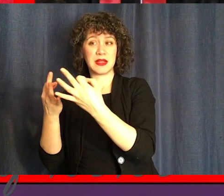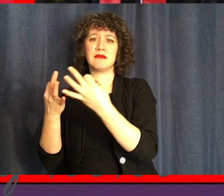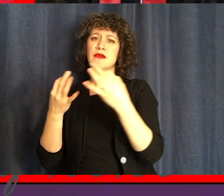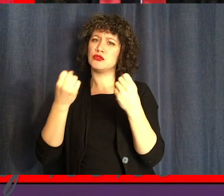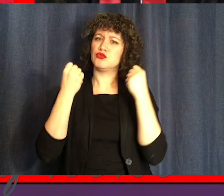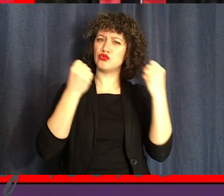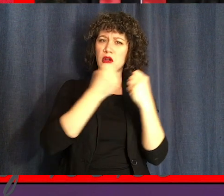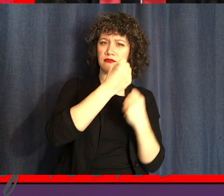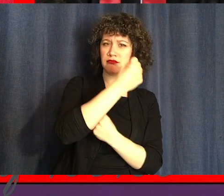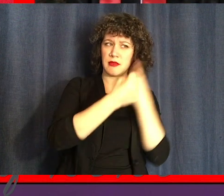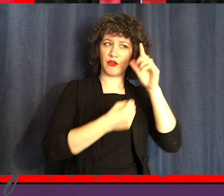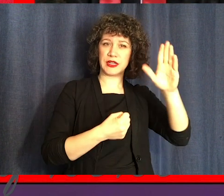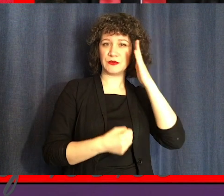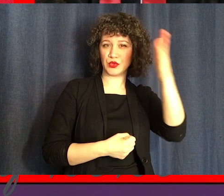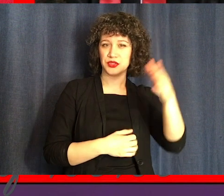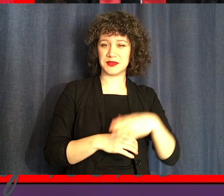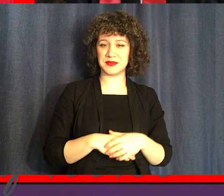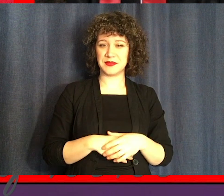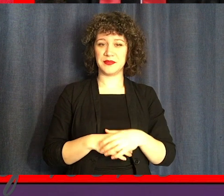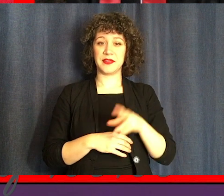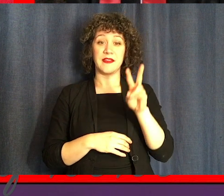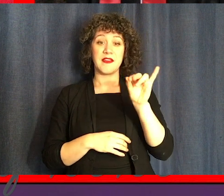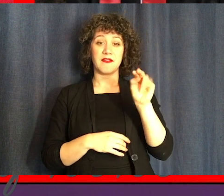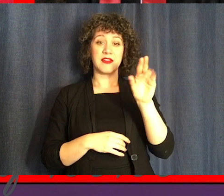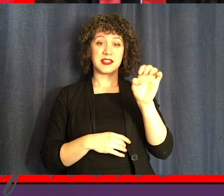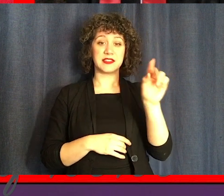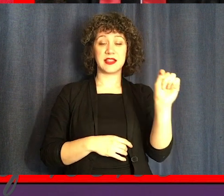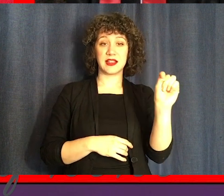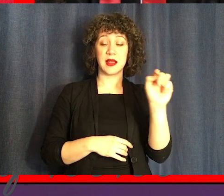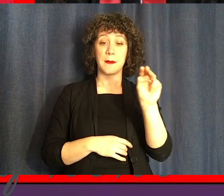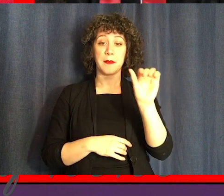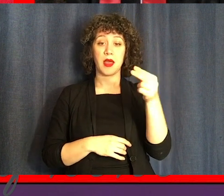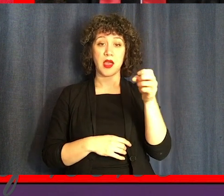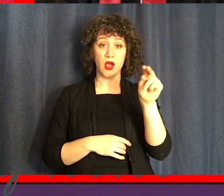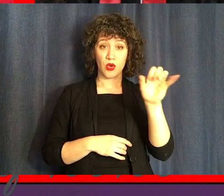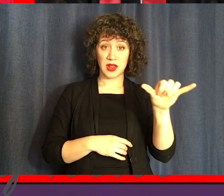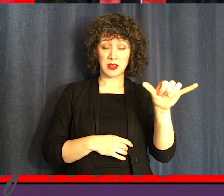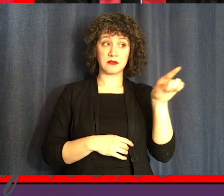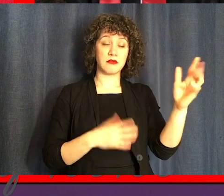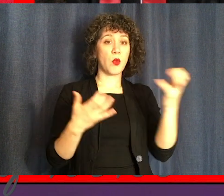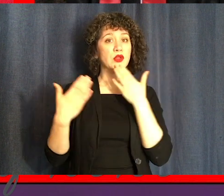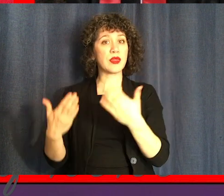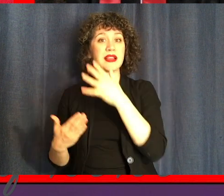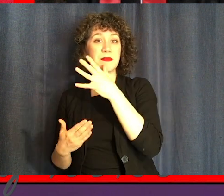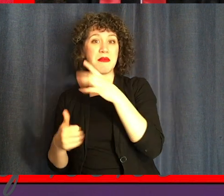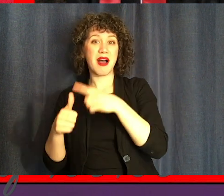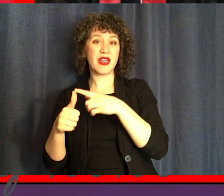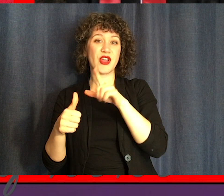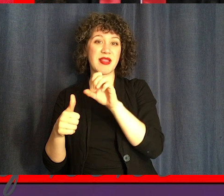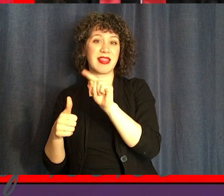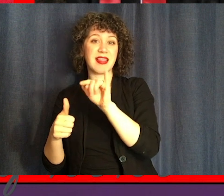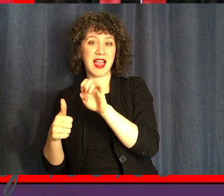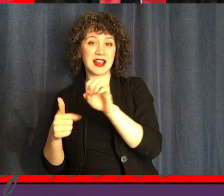Vincent Mahoney. Vincent would like to thank his mother, Lottie, and father for raising him, his brothers for